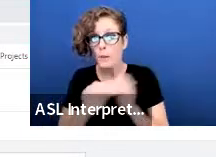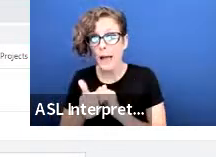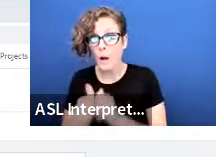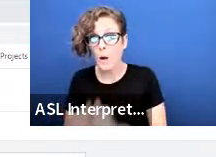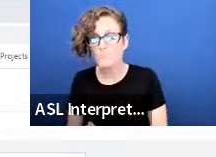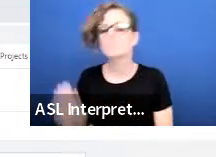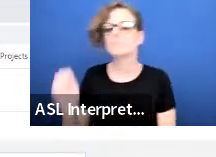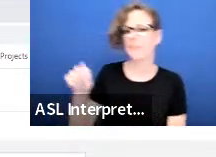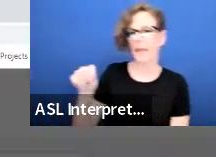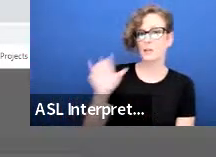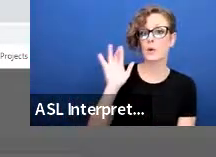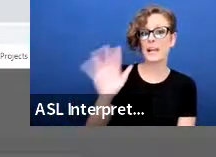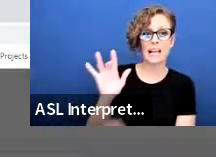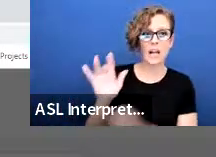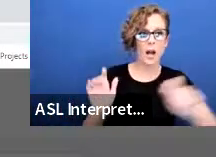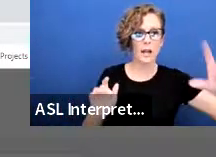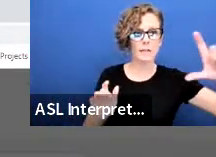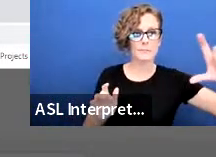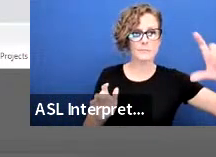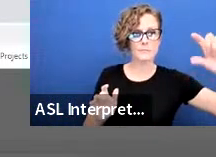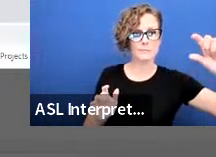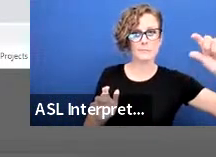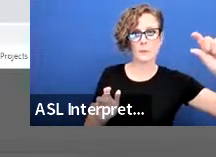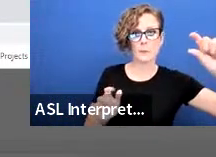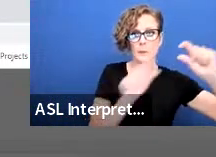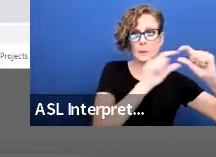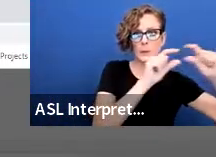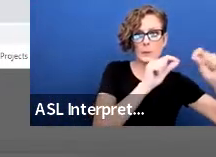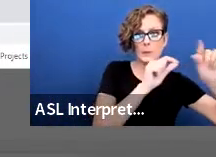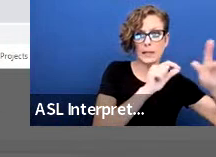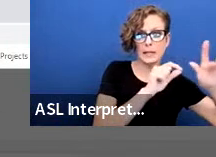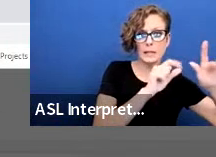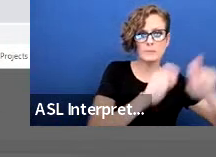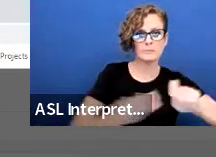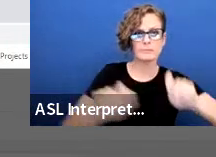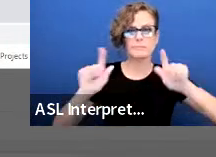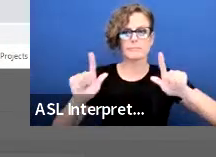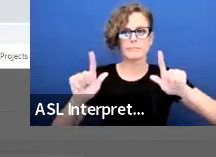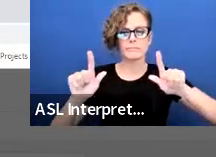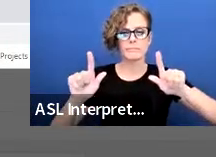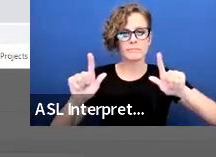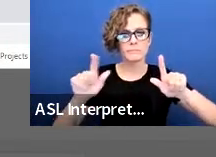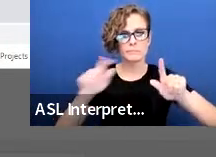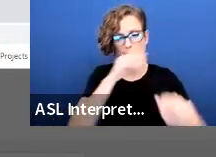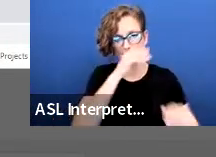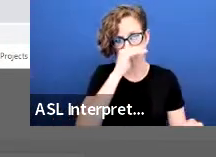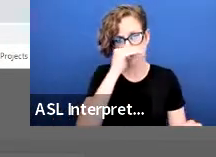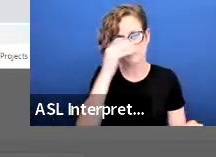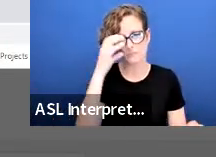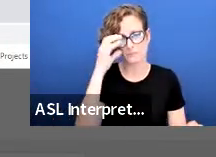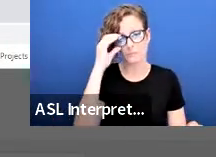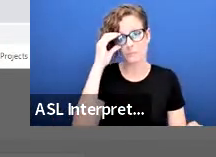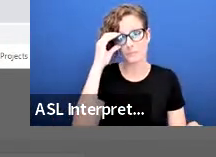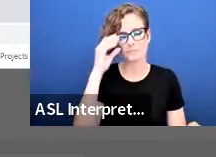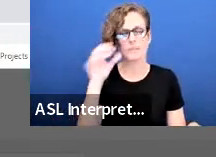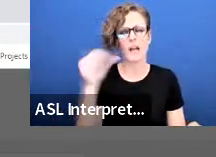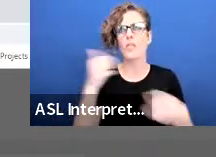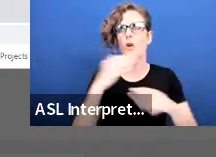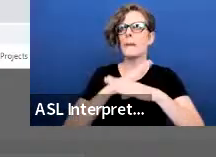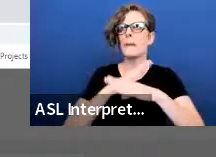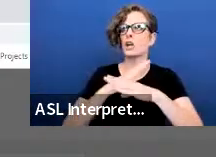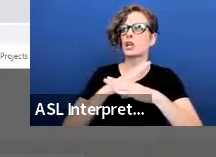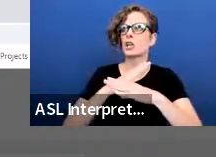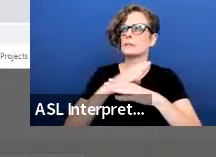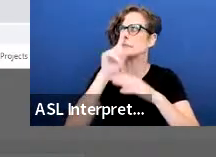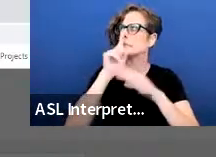just click on this right here, and I don't know, I can't think of another barrier right off the top of my head. We have a lot here, but if you want to